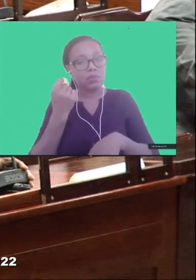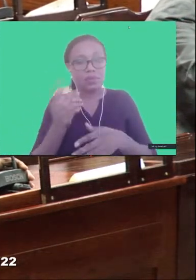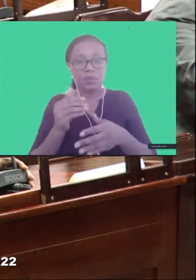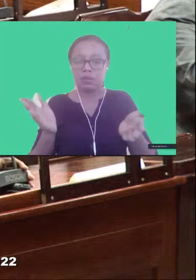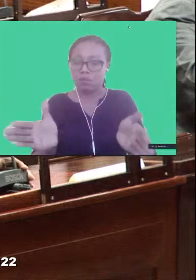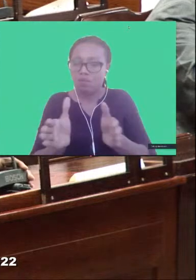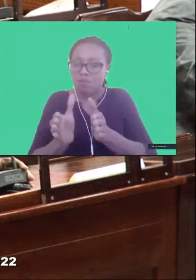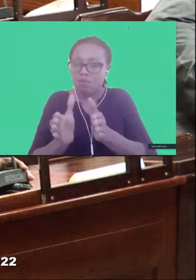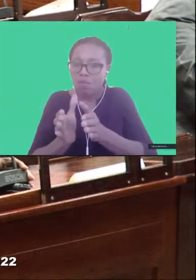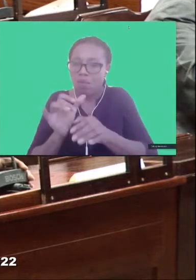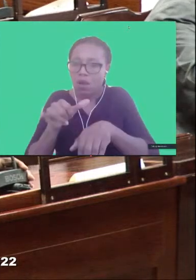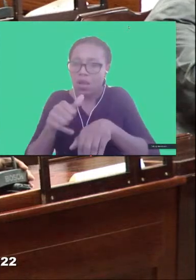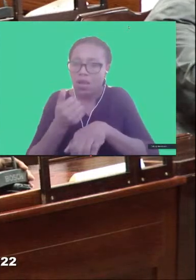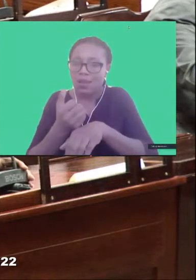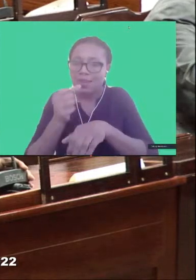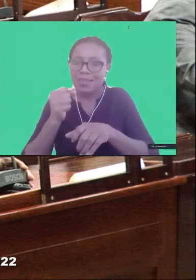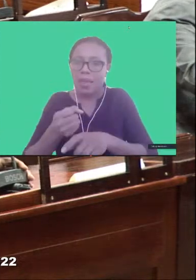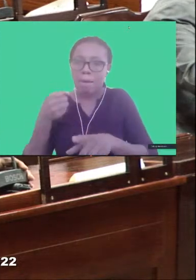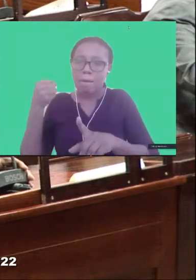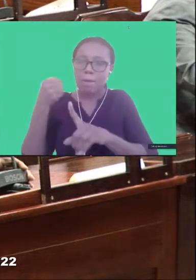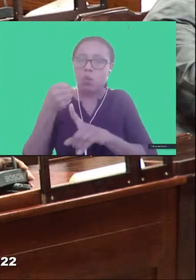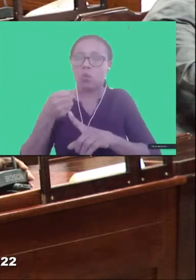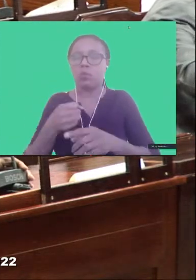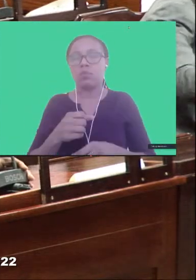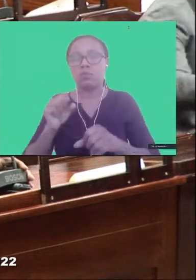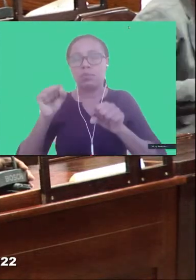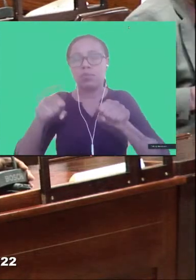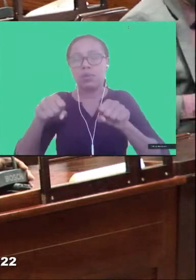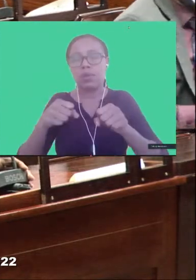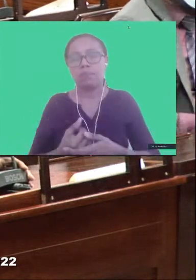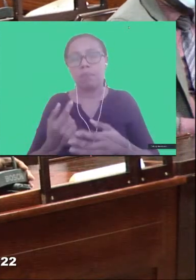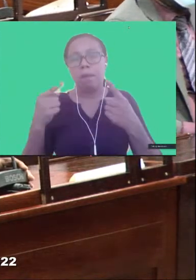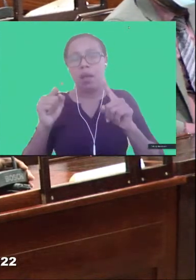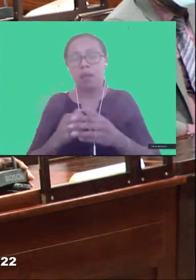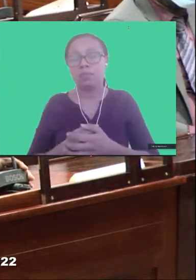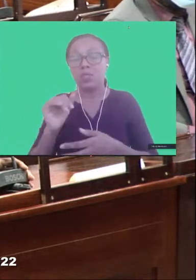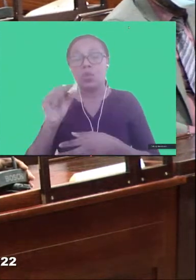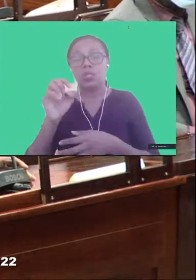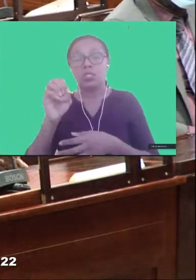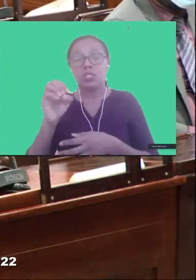the geothermal energy as an alternative. Thanks.